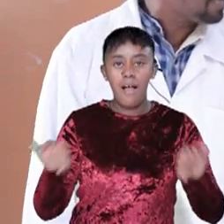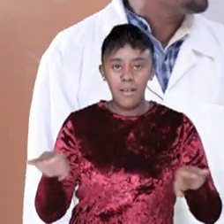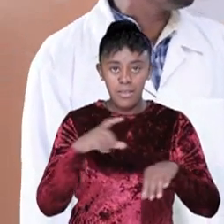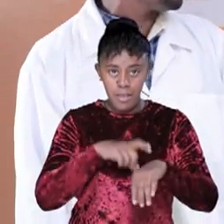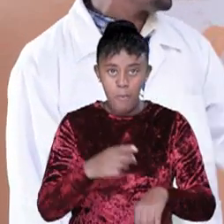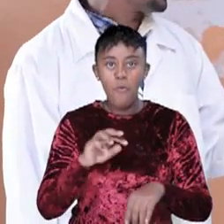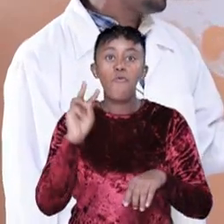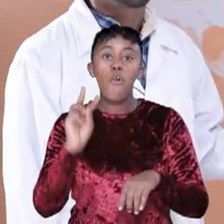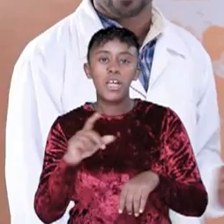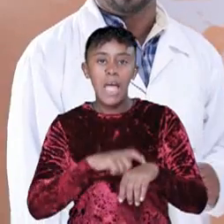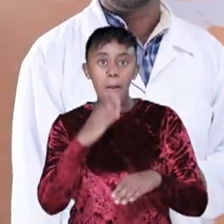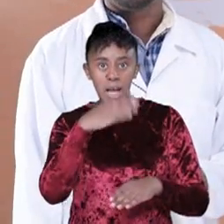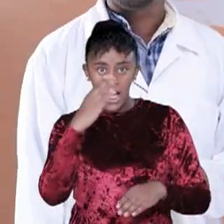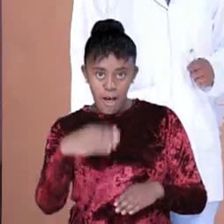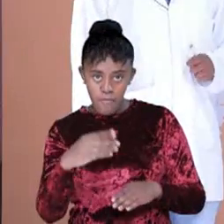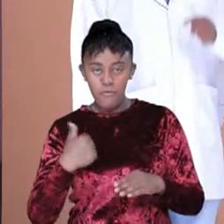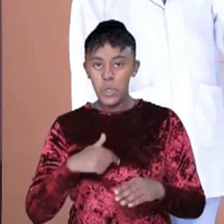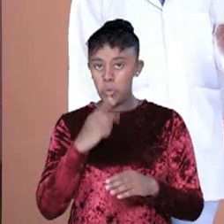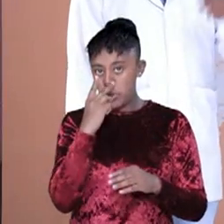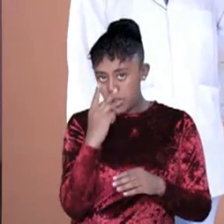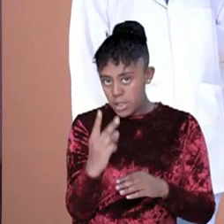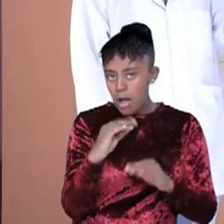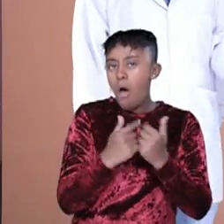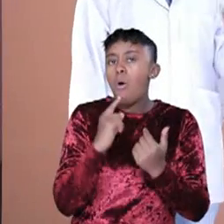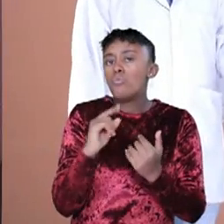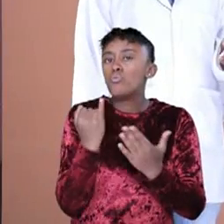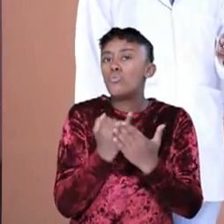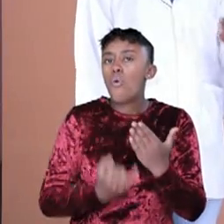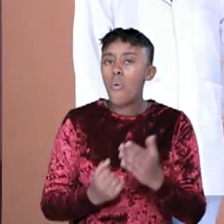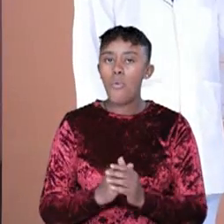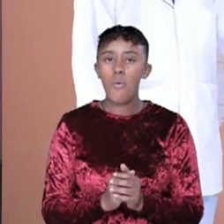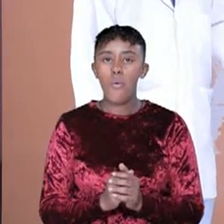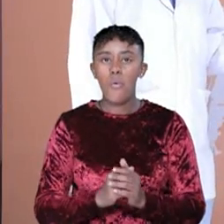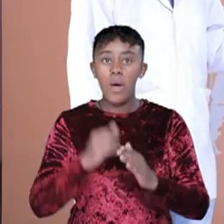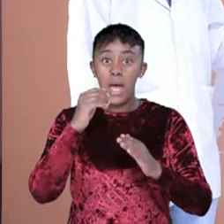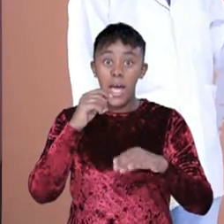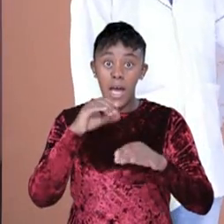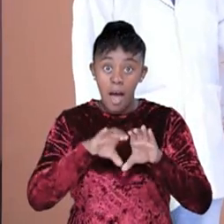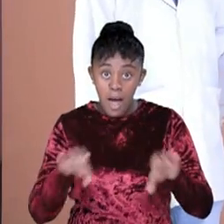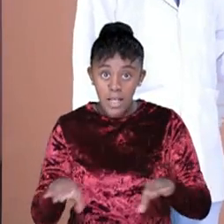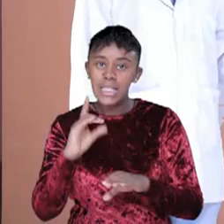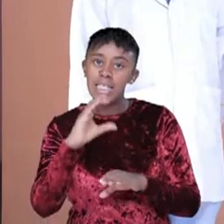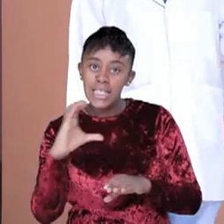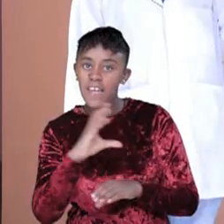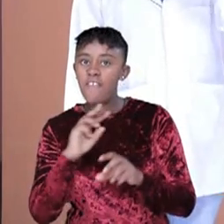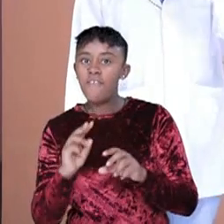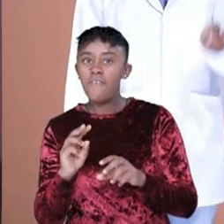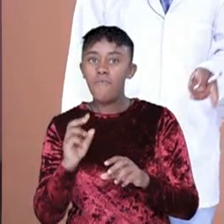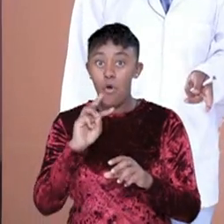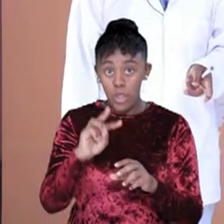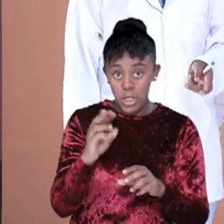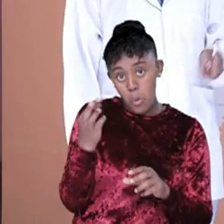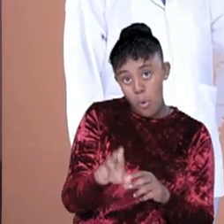current time or voltage time graph. We will see about how to draw current time, a DC